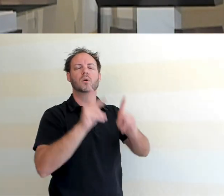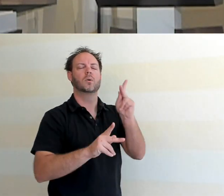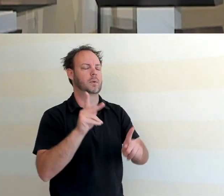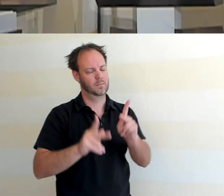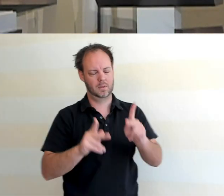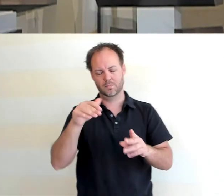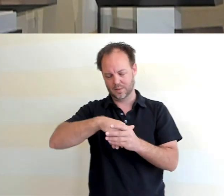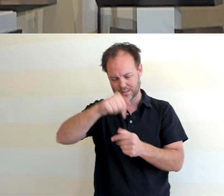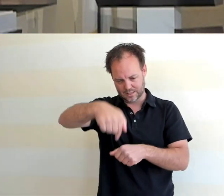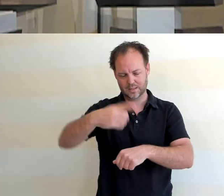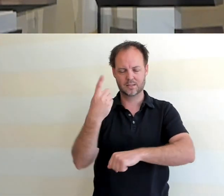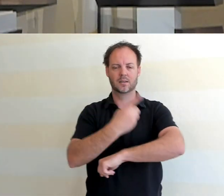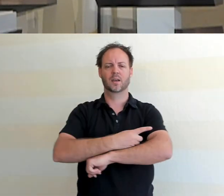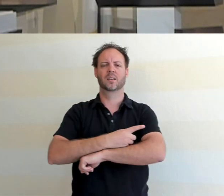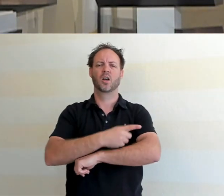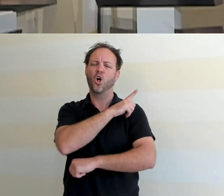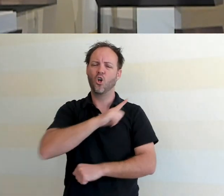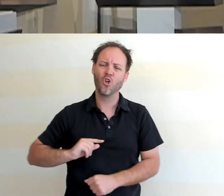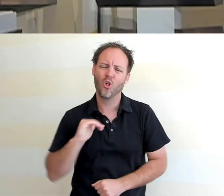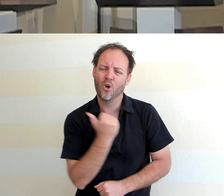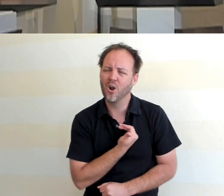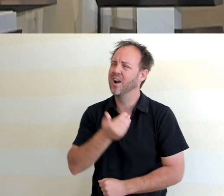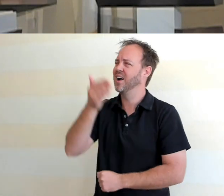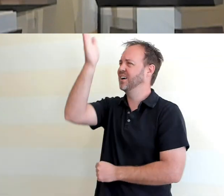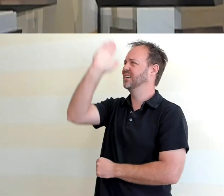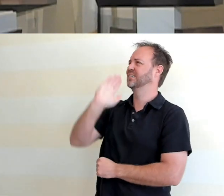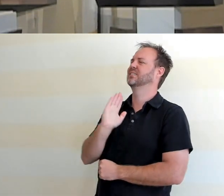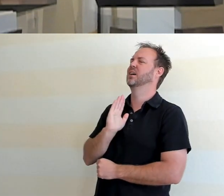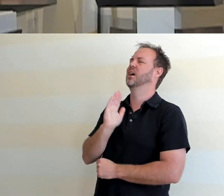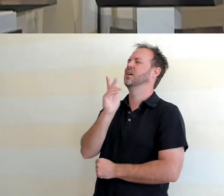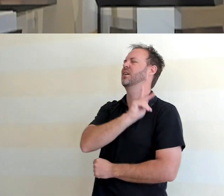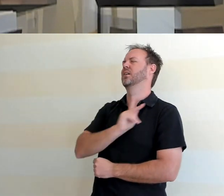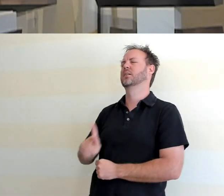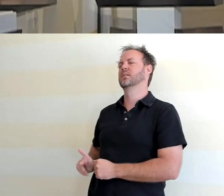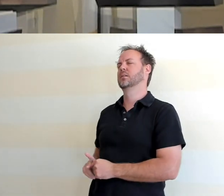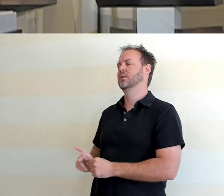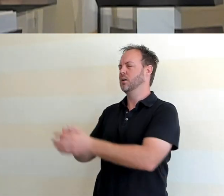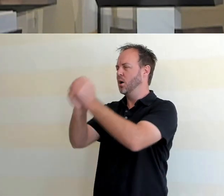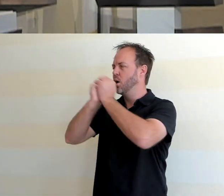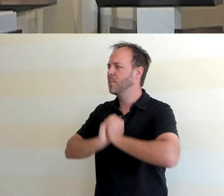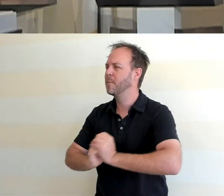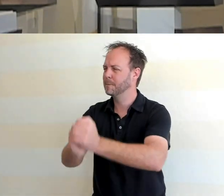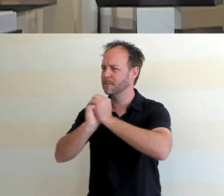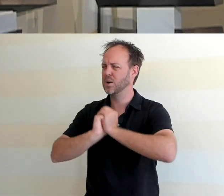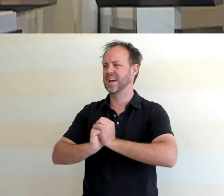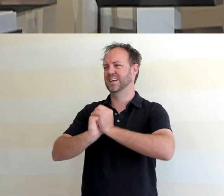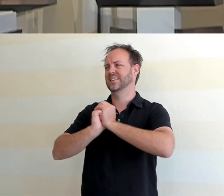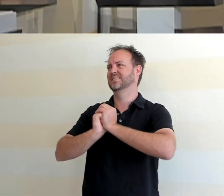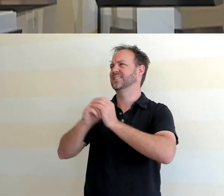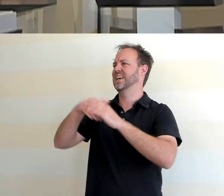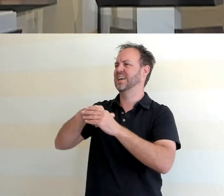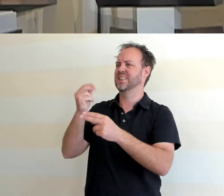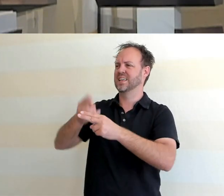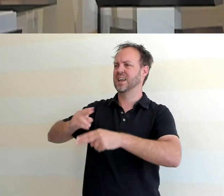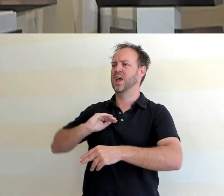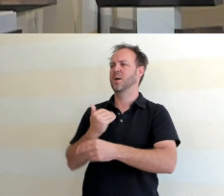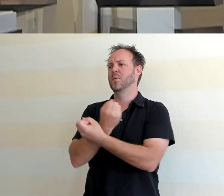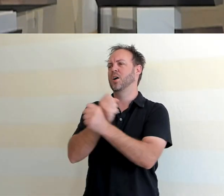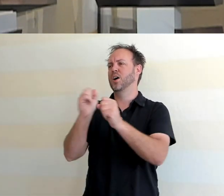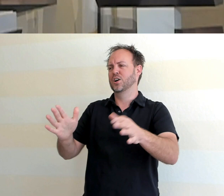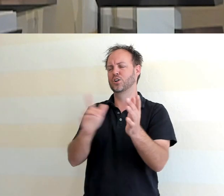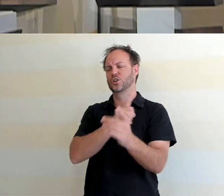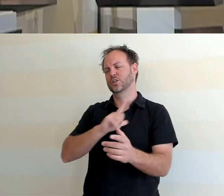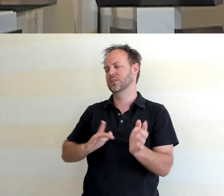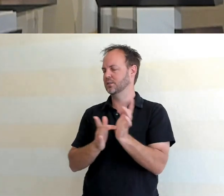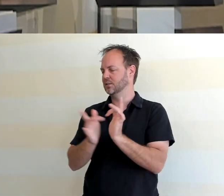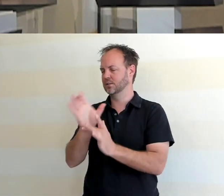days. Lord, our King and our God, we pray these things in the name of our Savior, the Lord Jesus